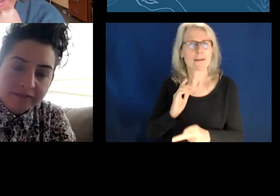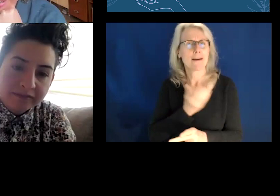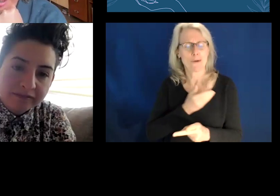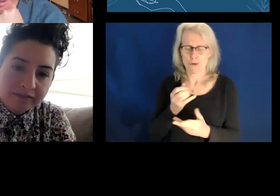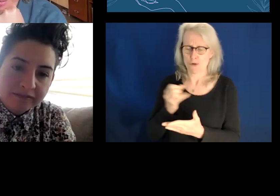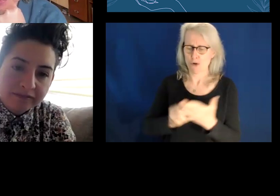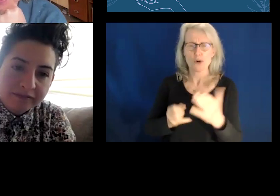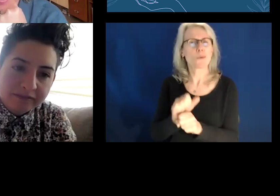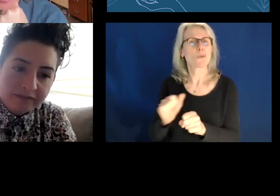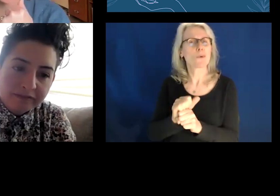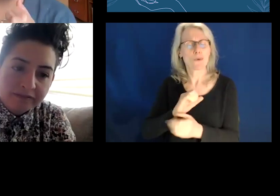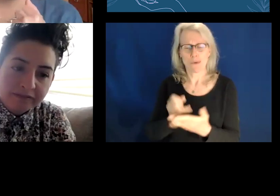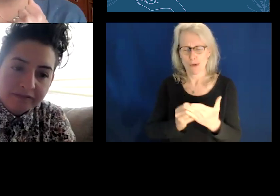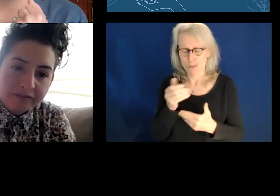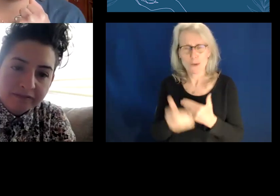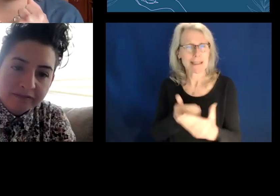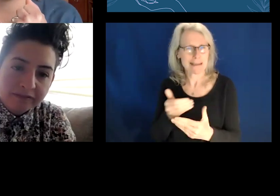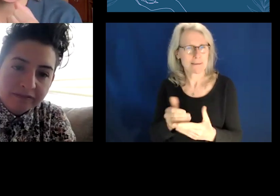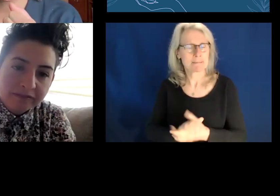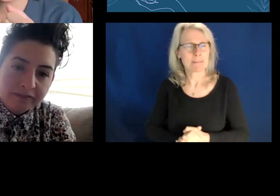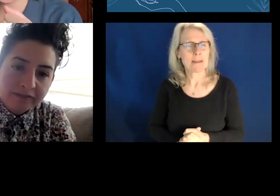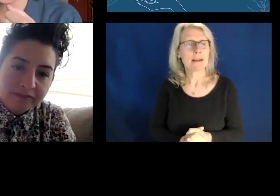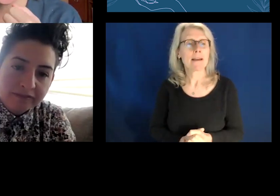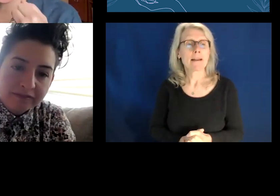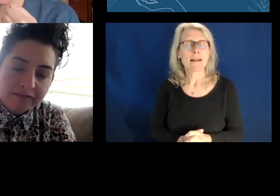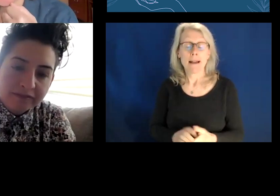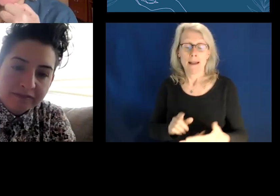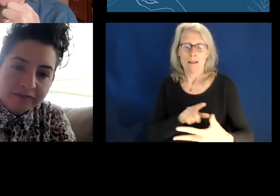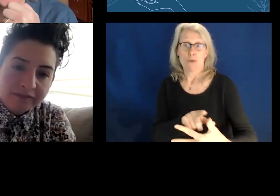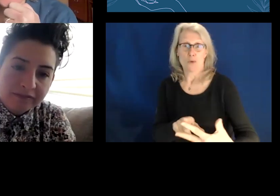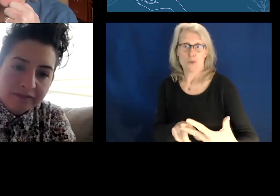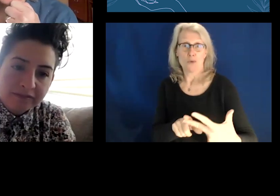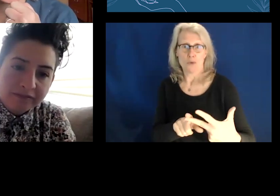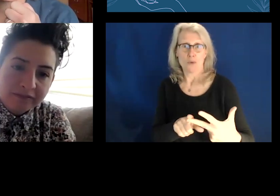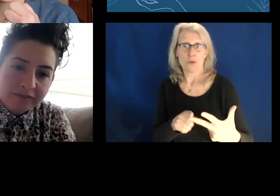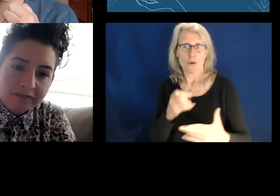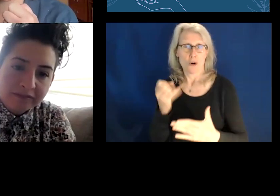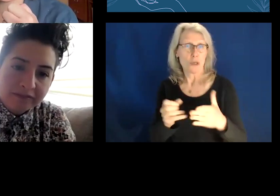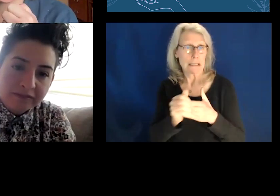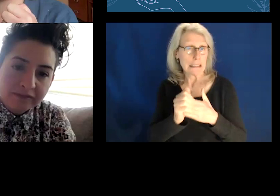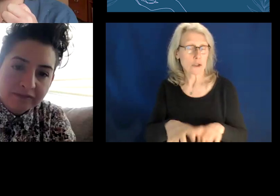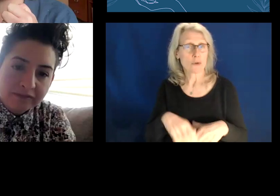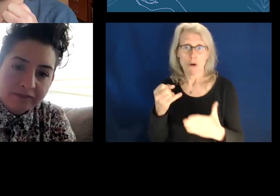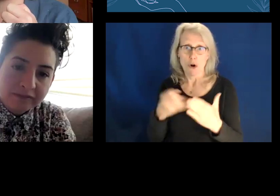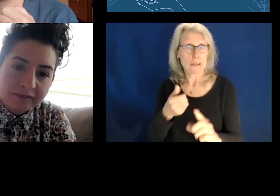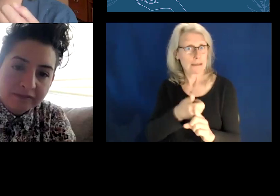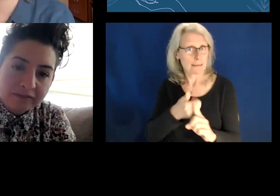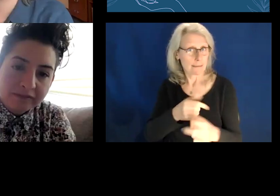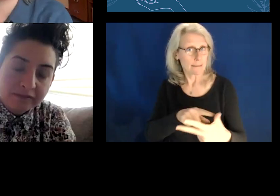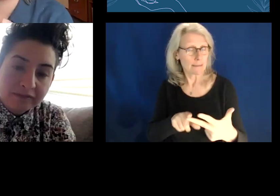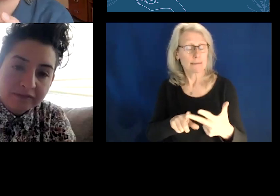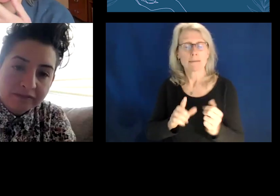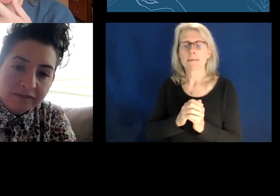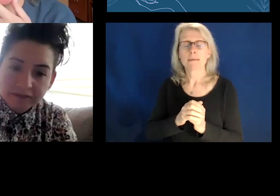processes. And also because they are three arts leaders and artists who work within